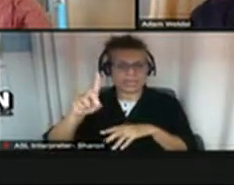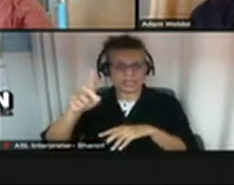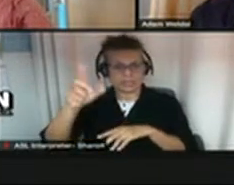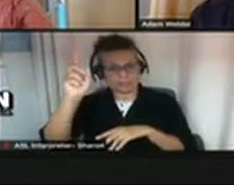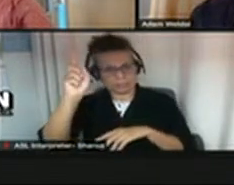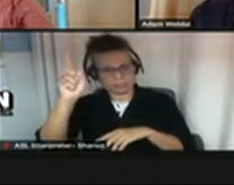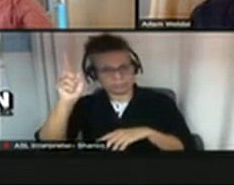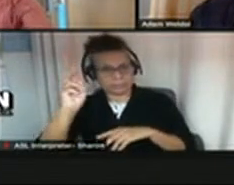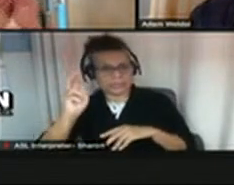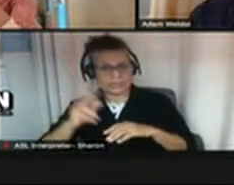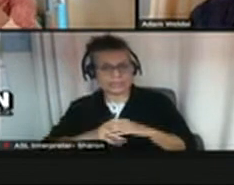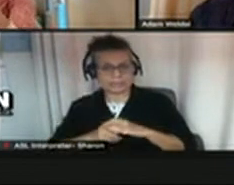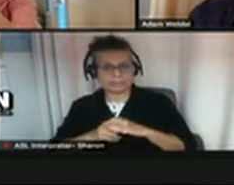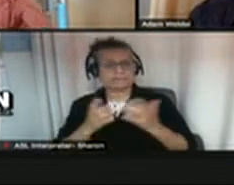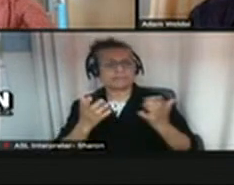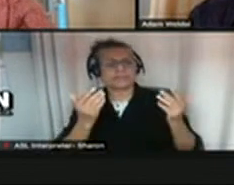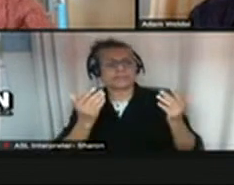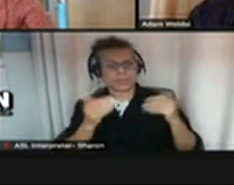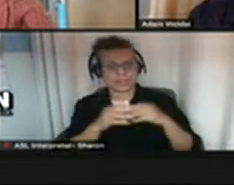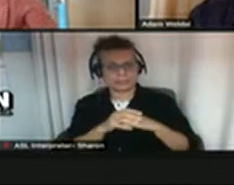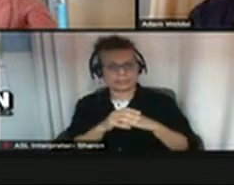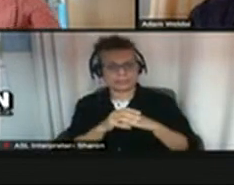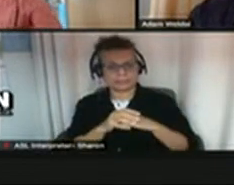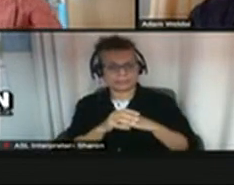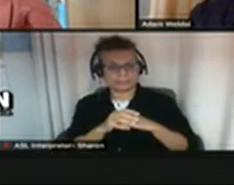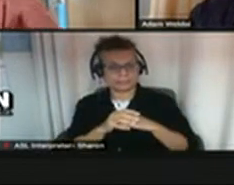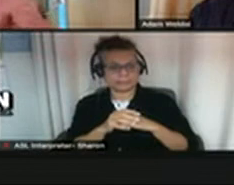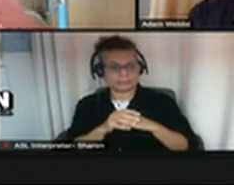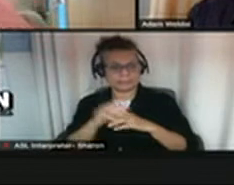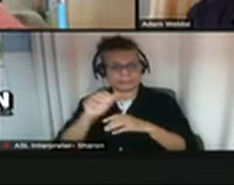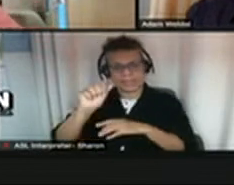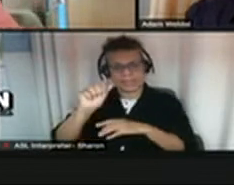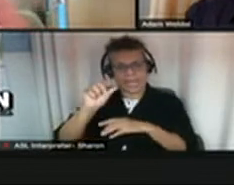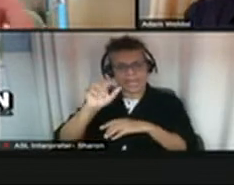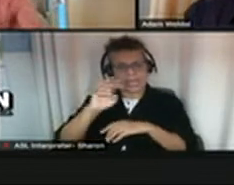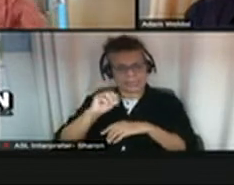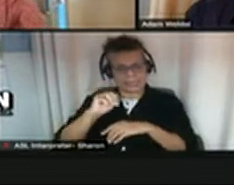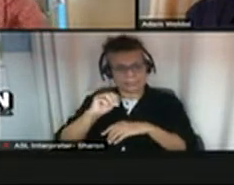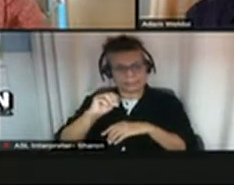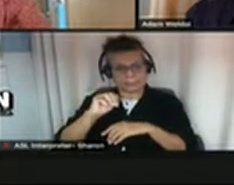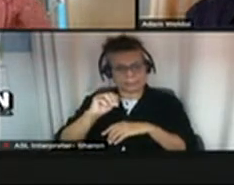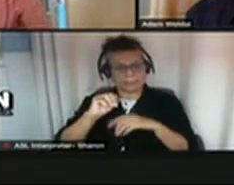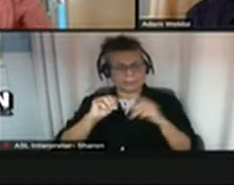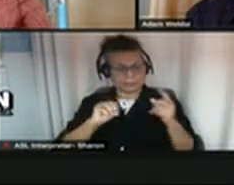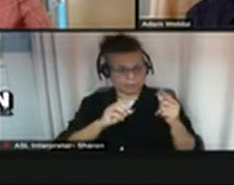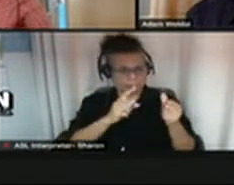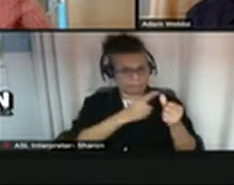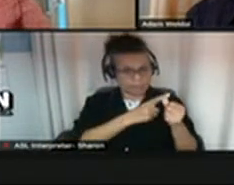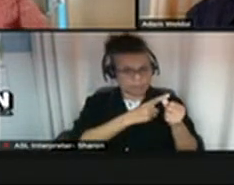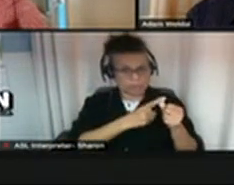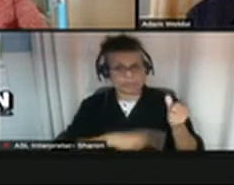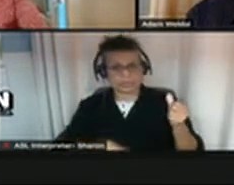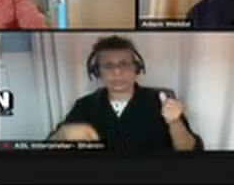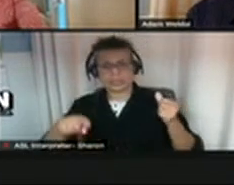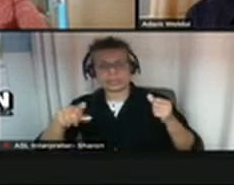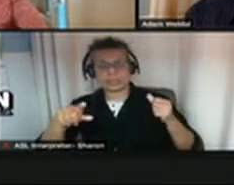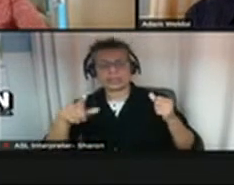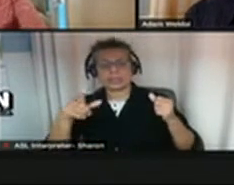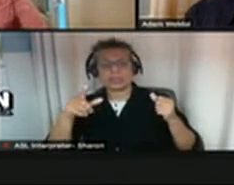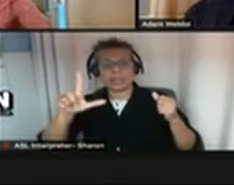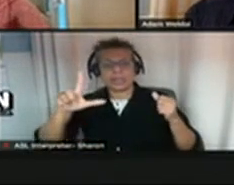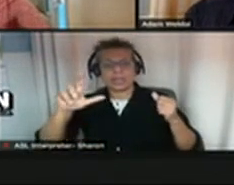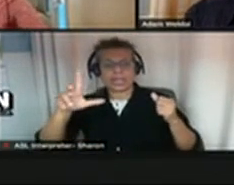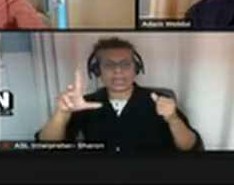All right, let's get it up. Mr. Weldy, you're motioning, seconded by Mr. Iovino. So any questions on the